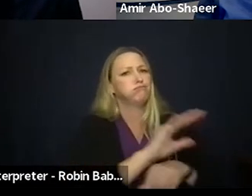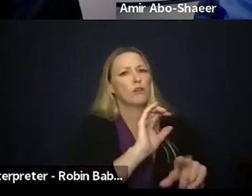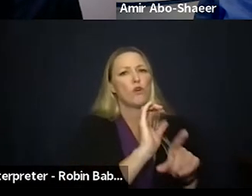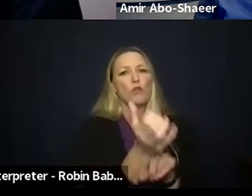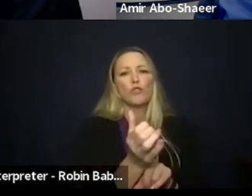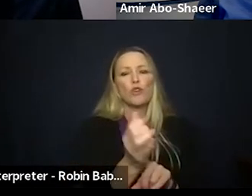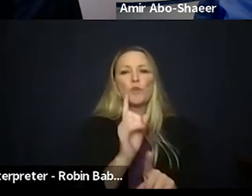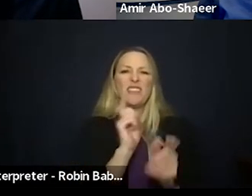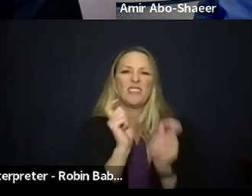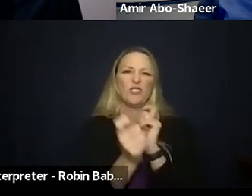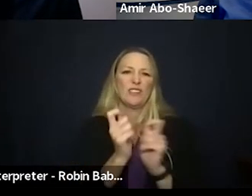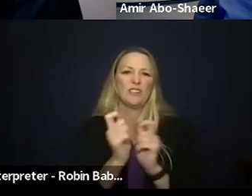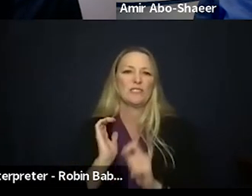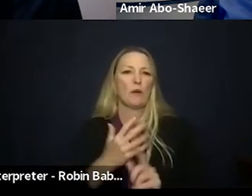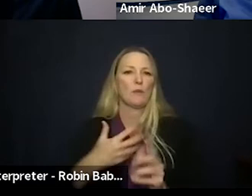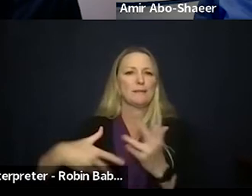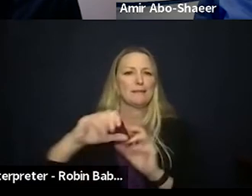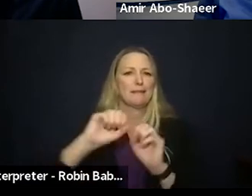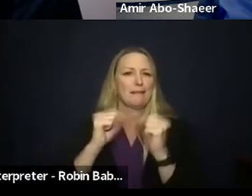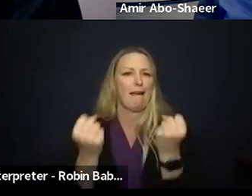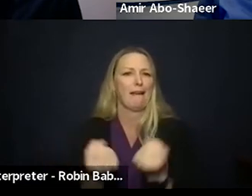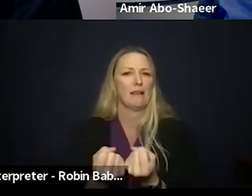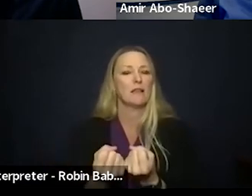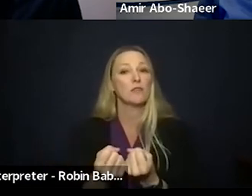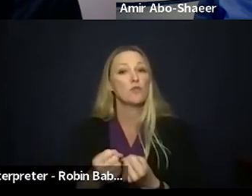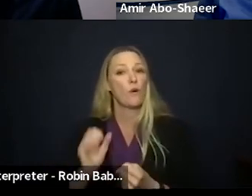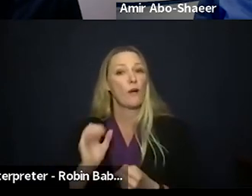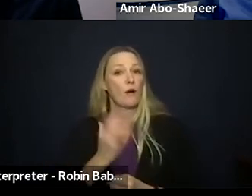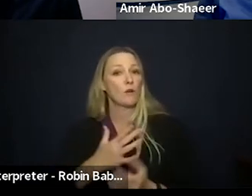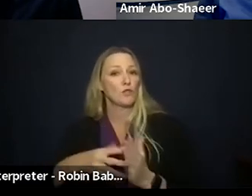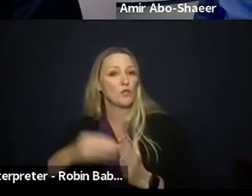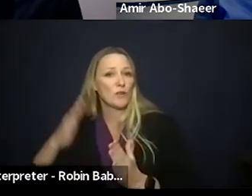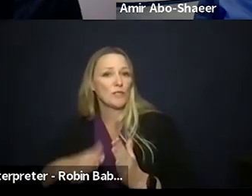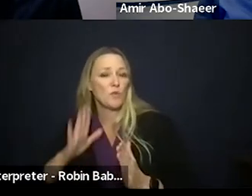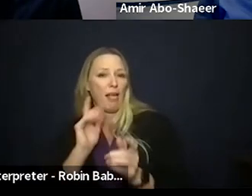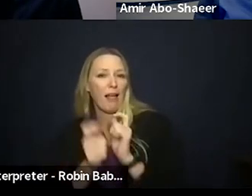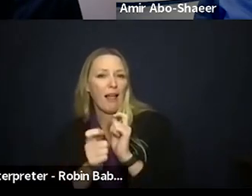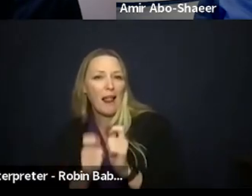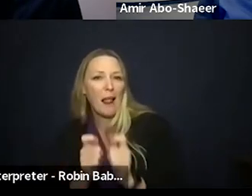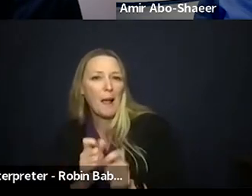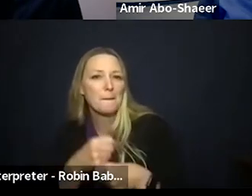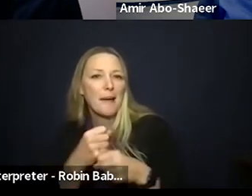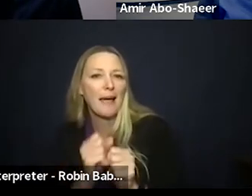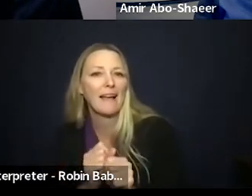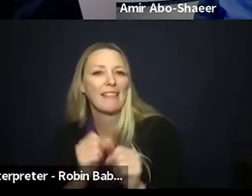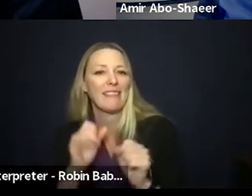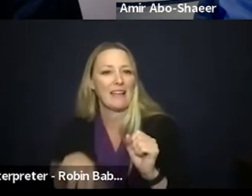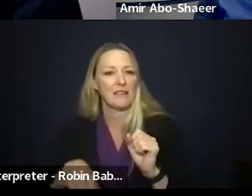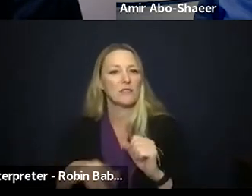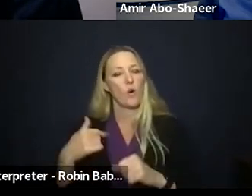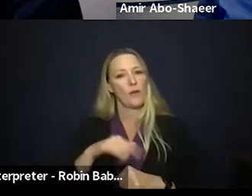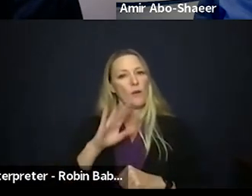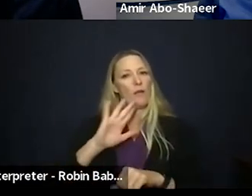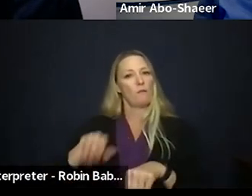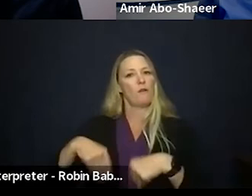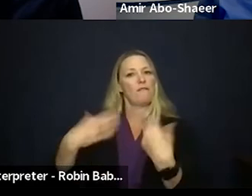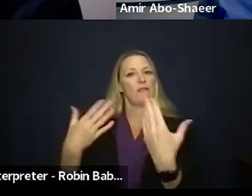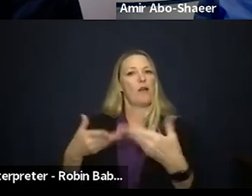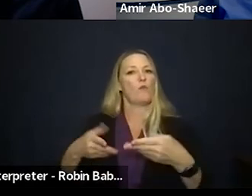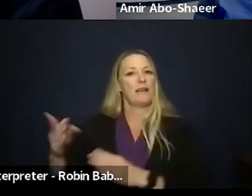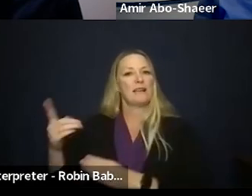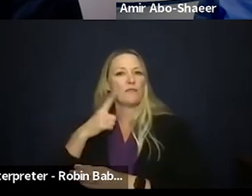students are both consumers and makers of media in this new building will facilitate a unique and innovative way of learning and